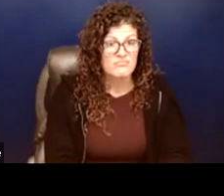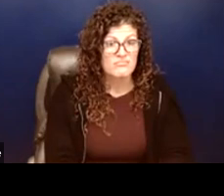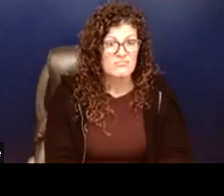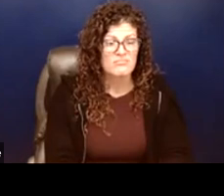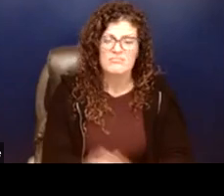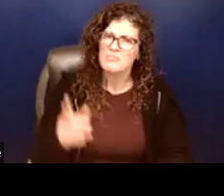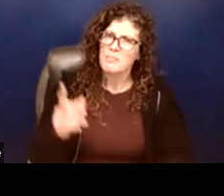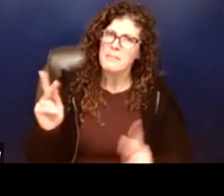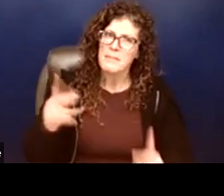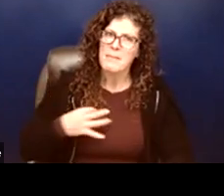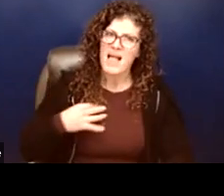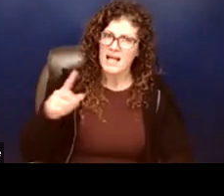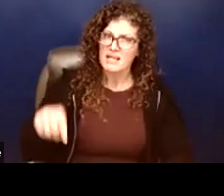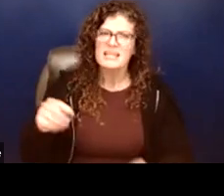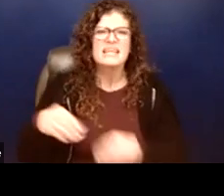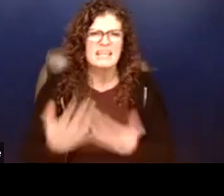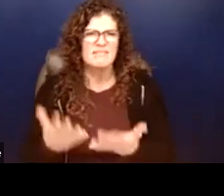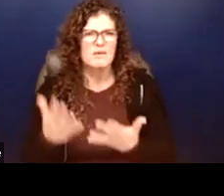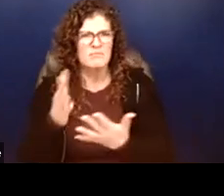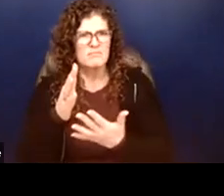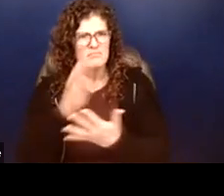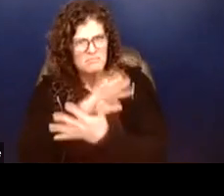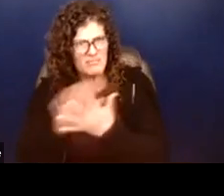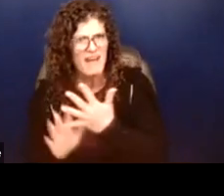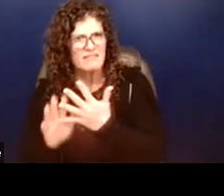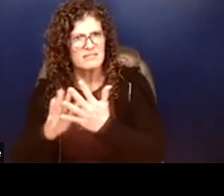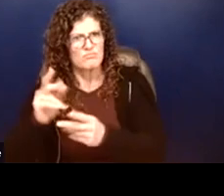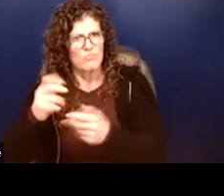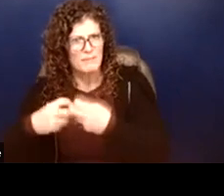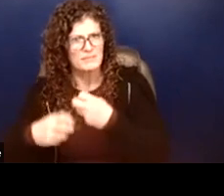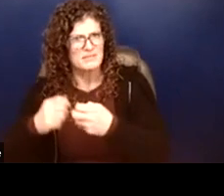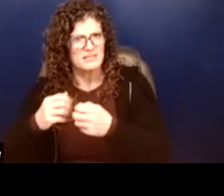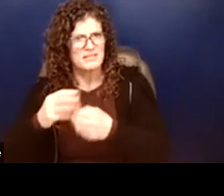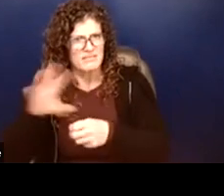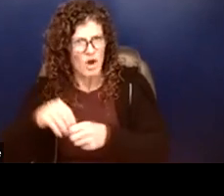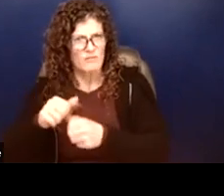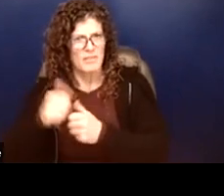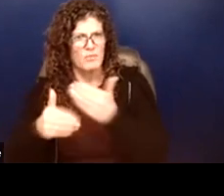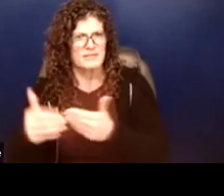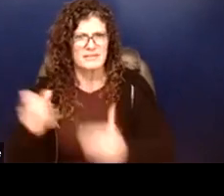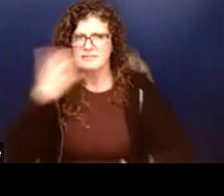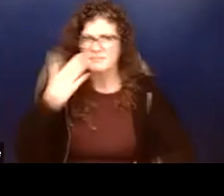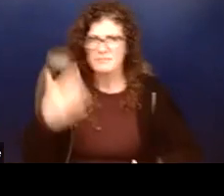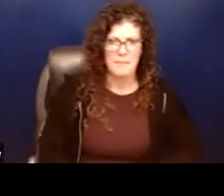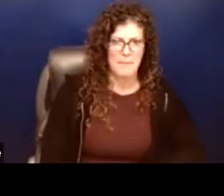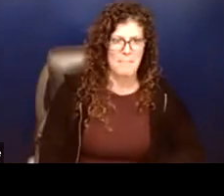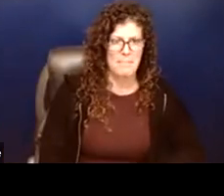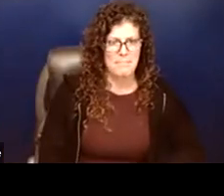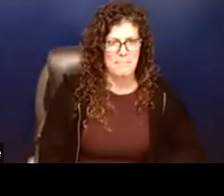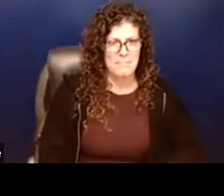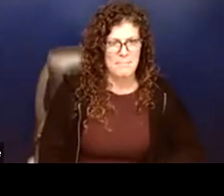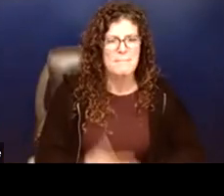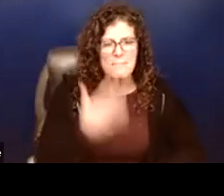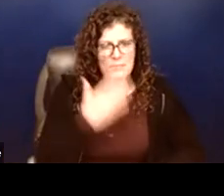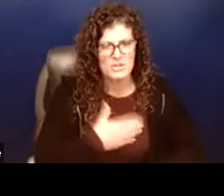applying, give them a chance to actually address specific problems as part of the interview process. Thank you. Thank you. We really appreciate